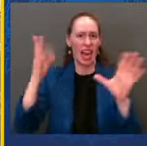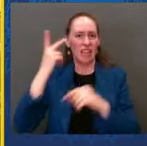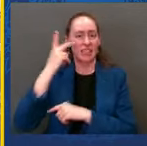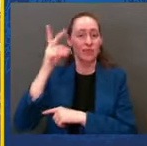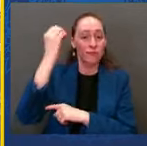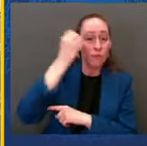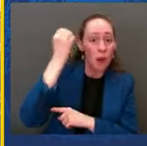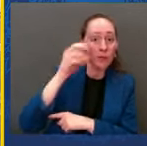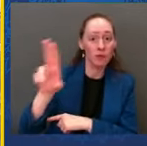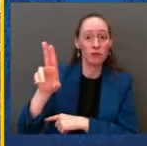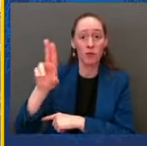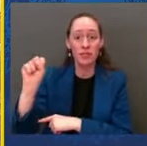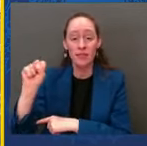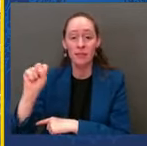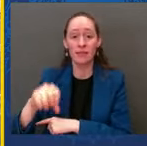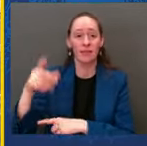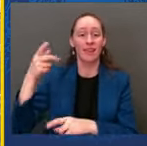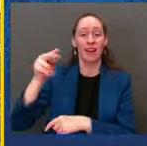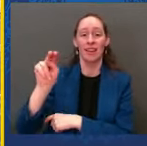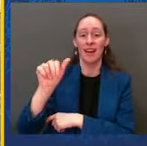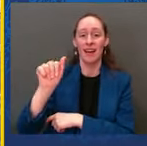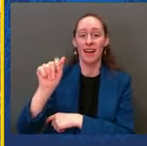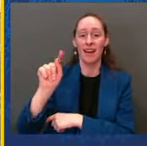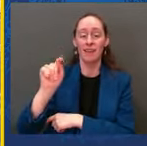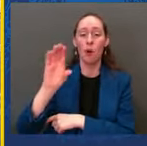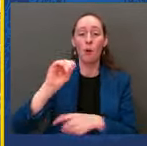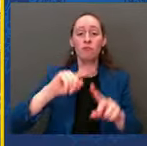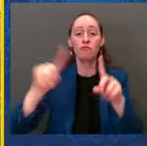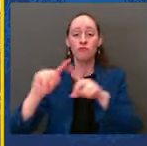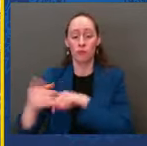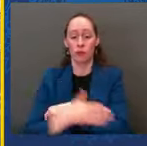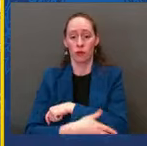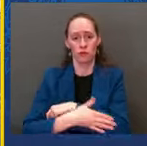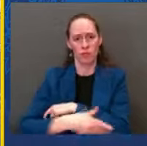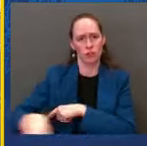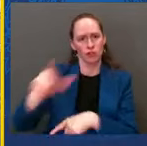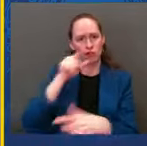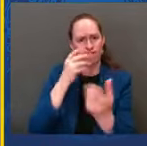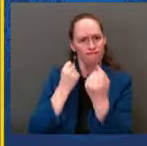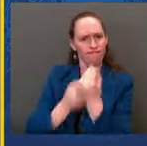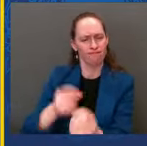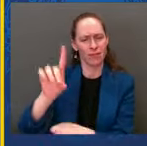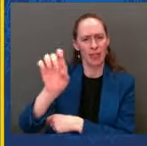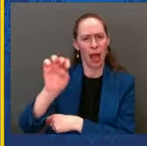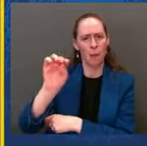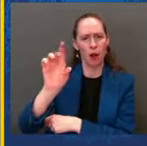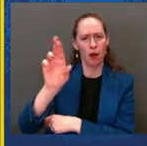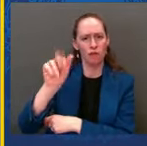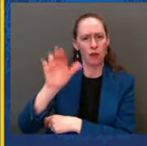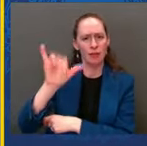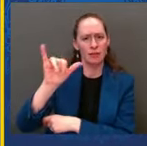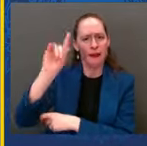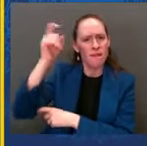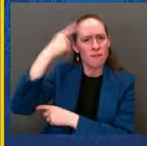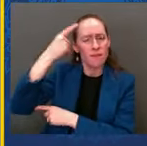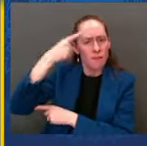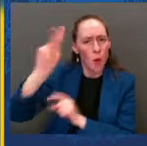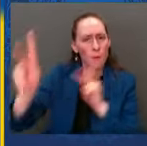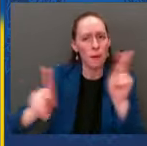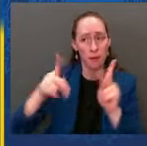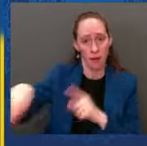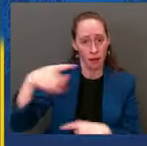tested. And the questions we faced were as simple as they were profound. Would we respond, or would